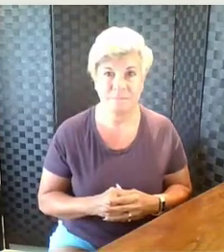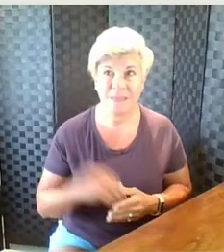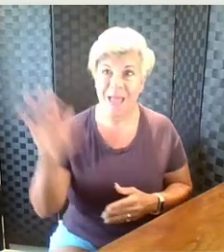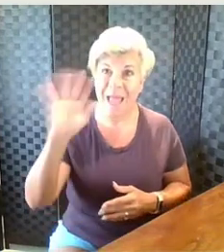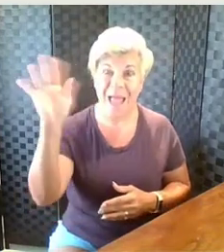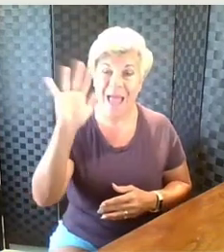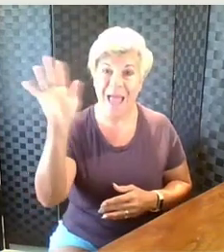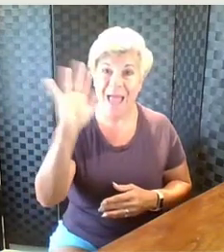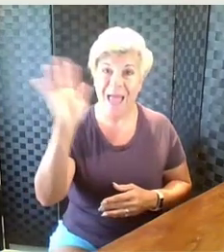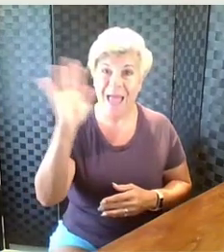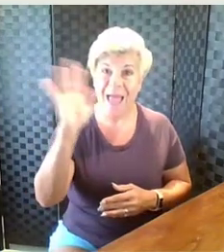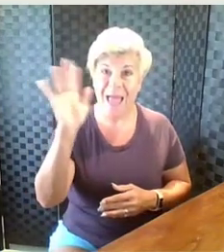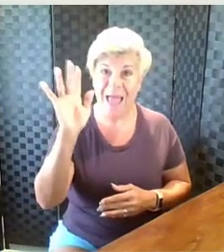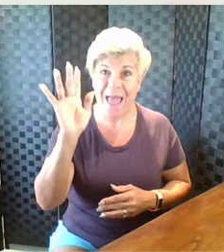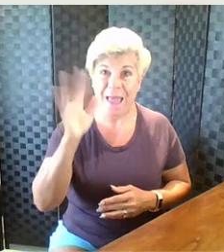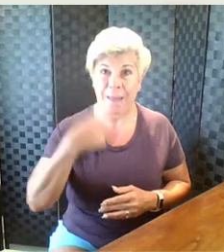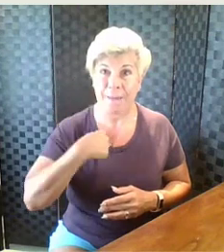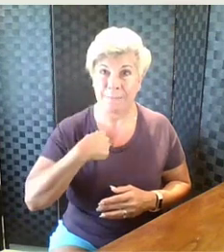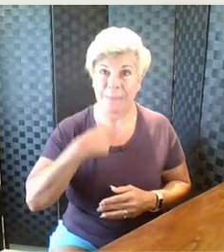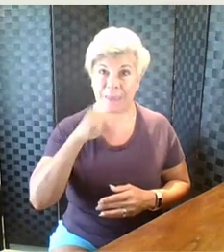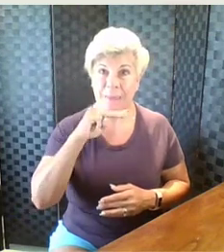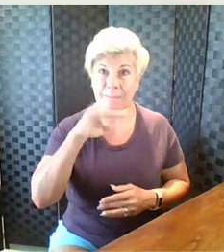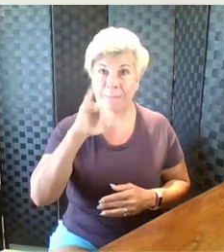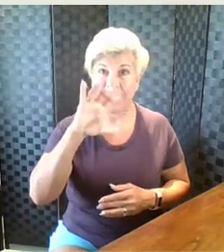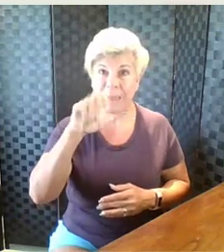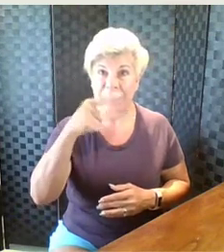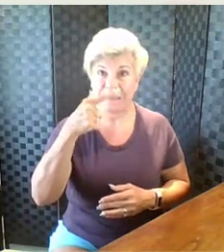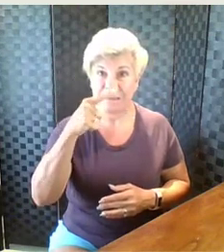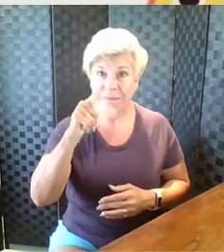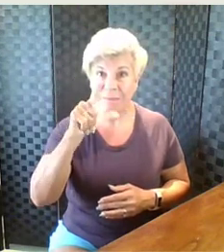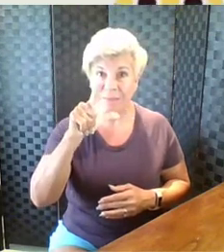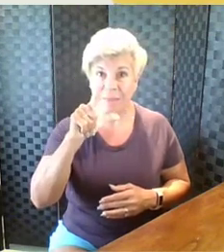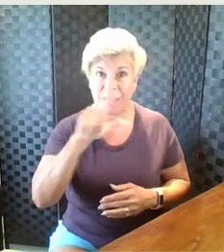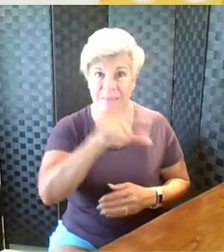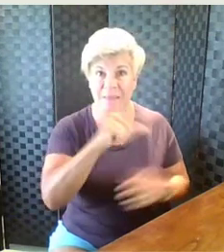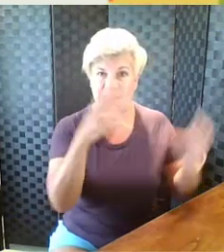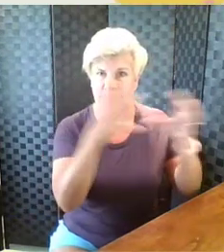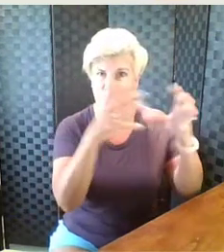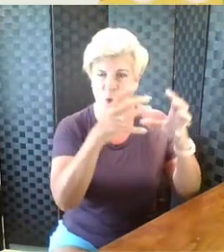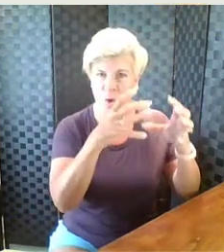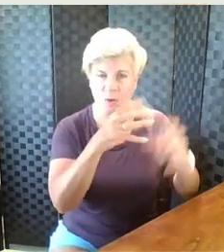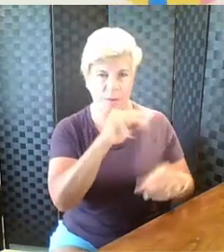Hi guys, I'm Michael, and this is my friend Bolly.